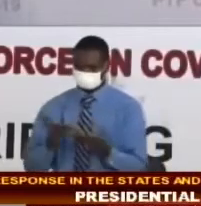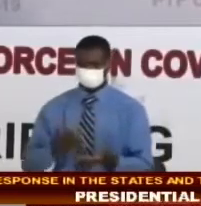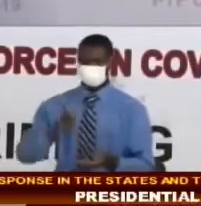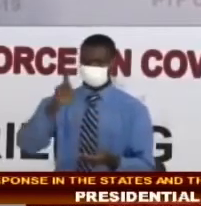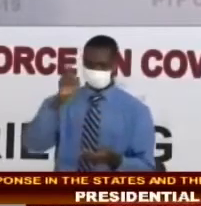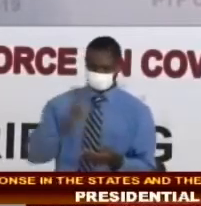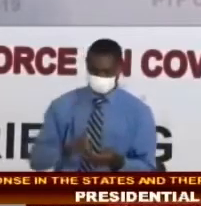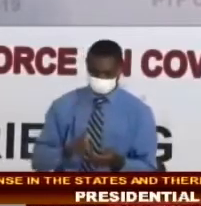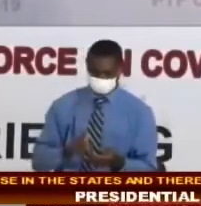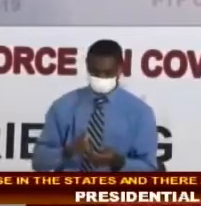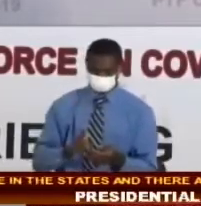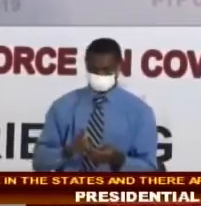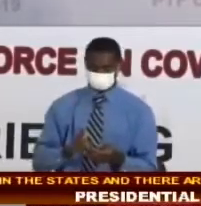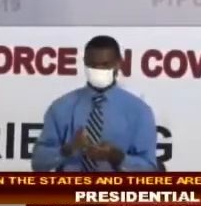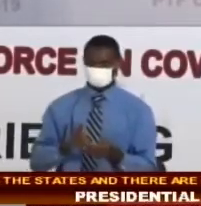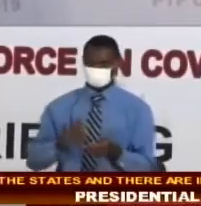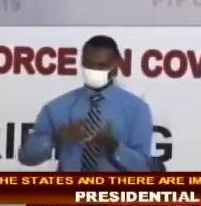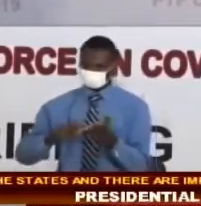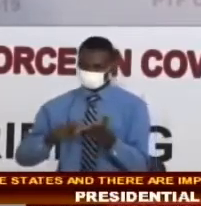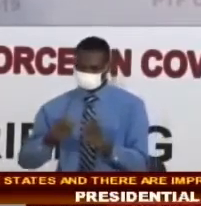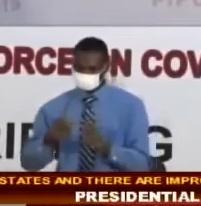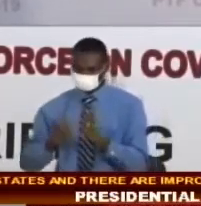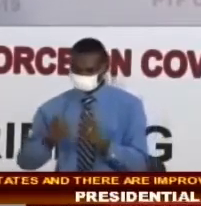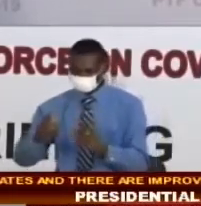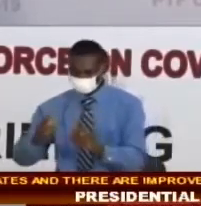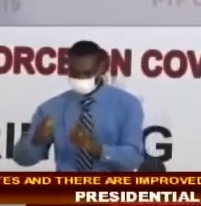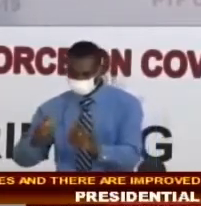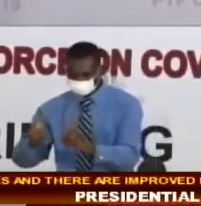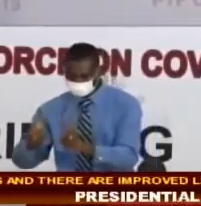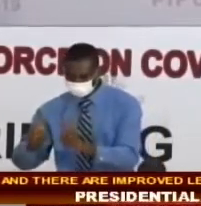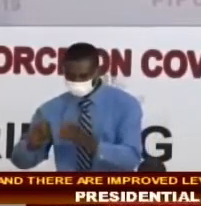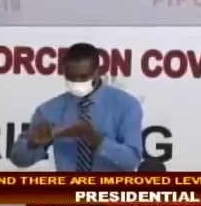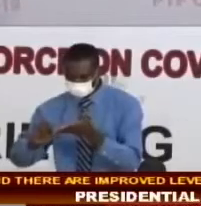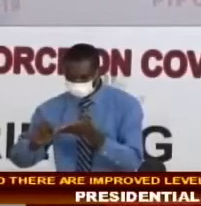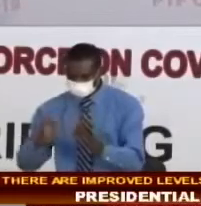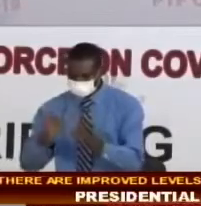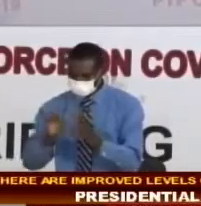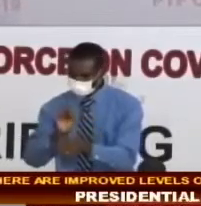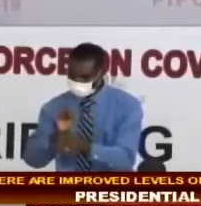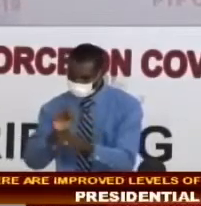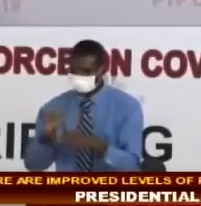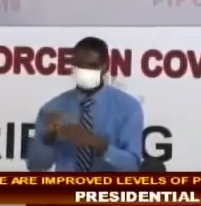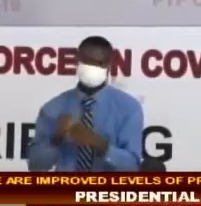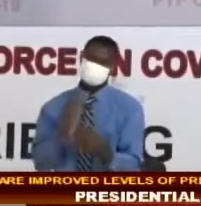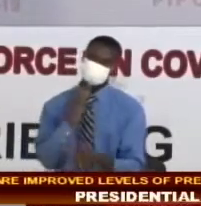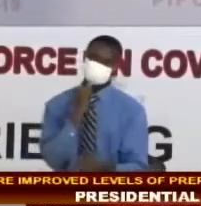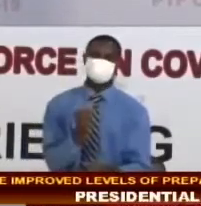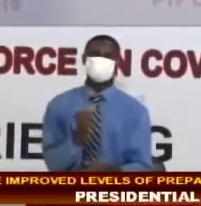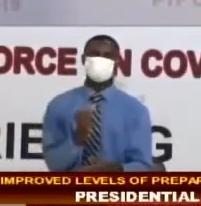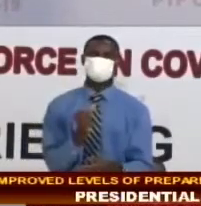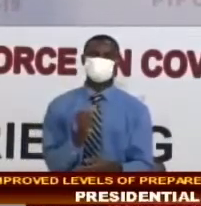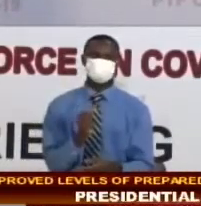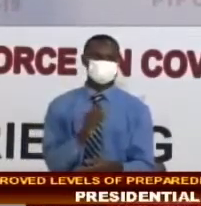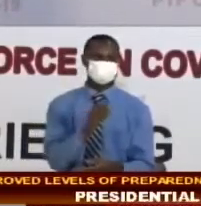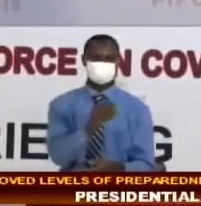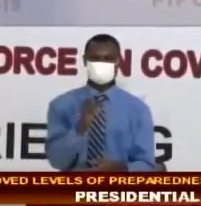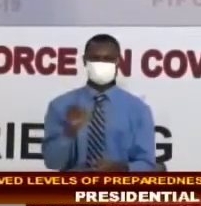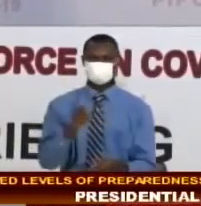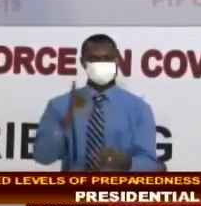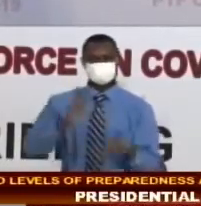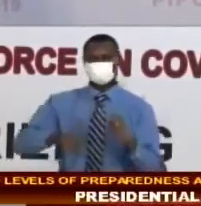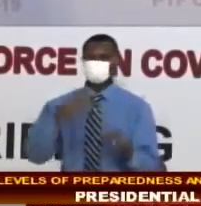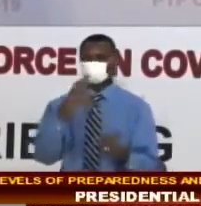protocol of assessing the efficacy. It's not enough for people to make